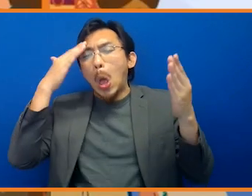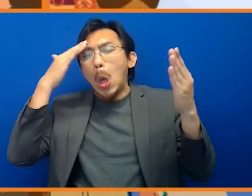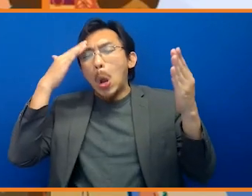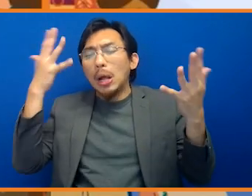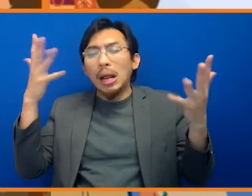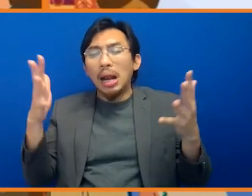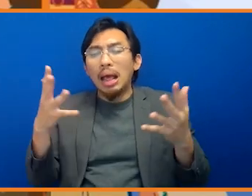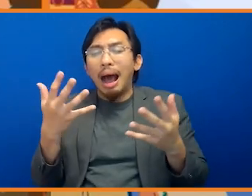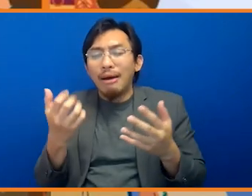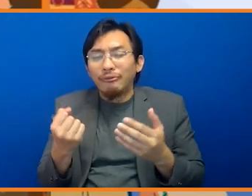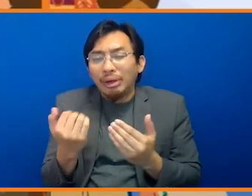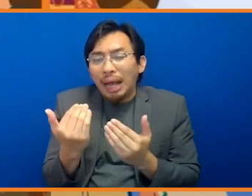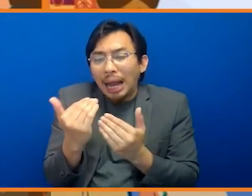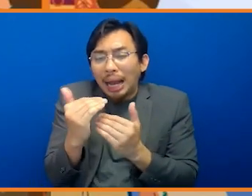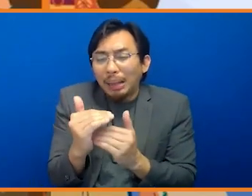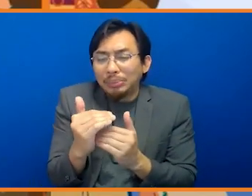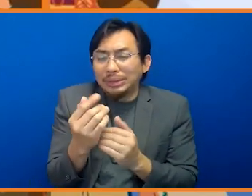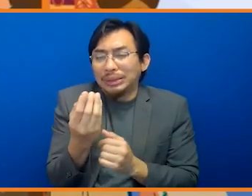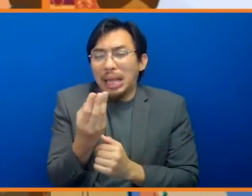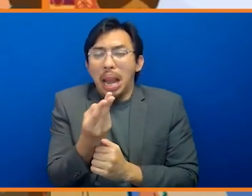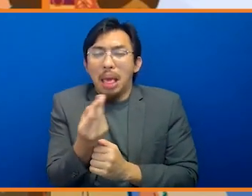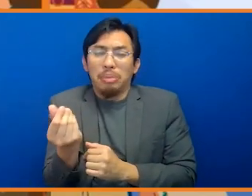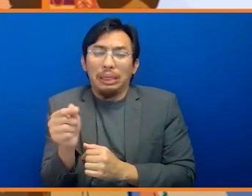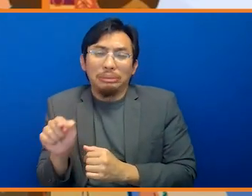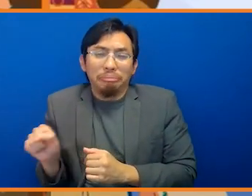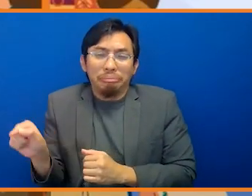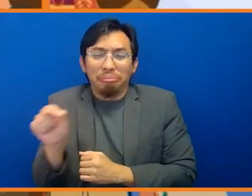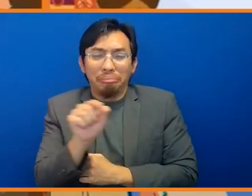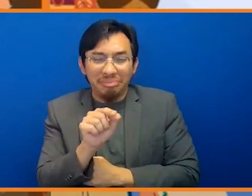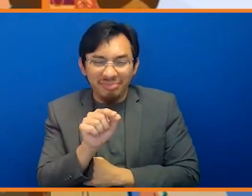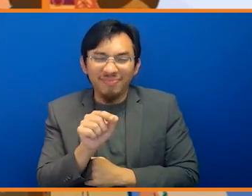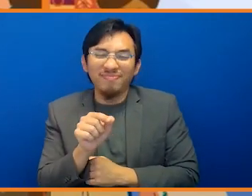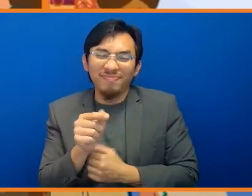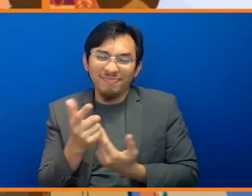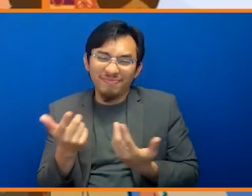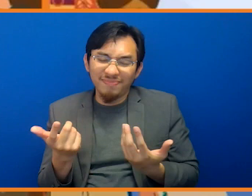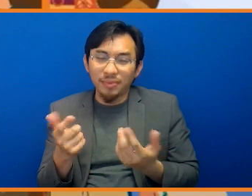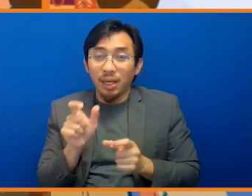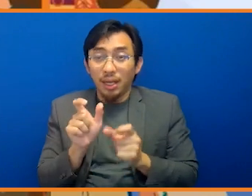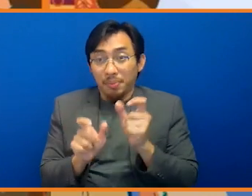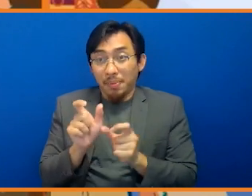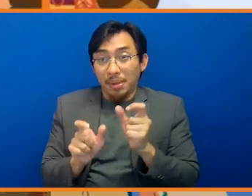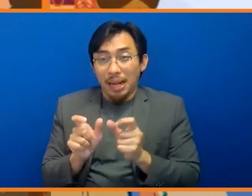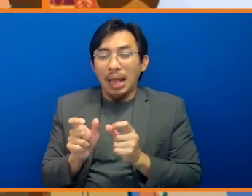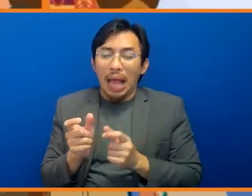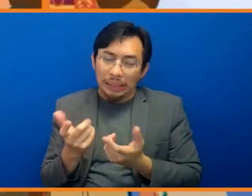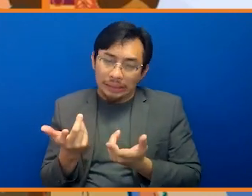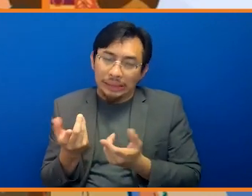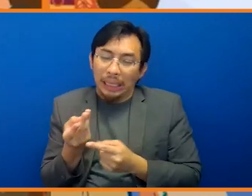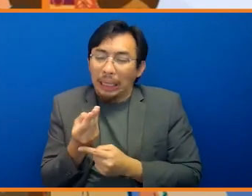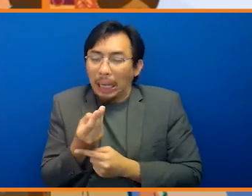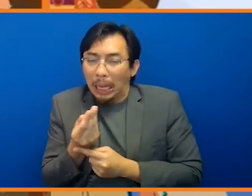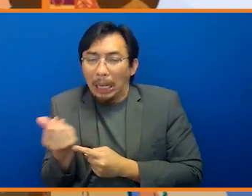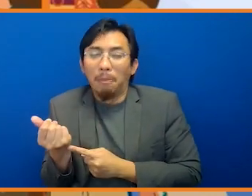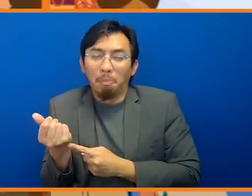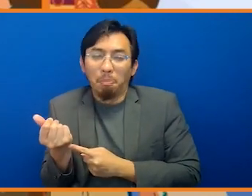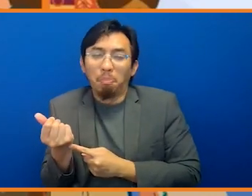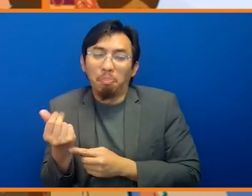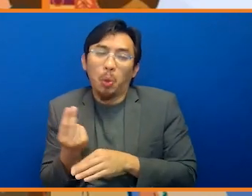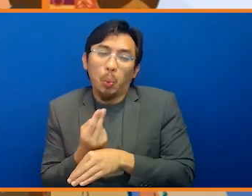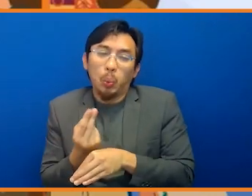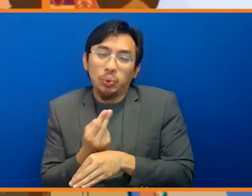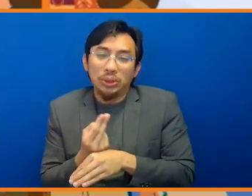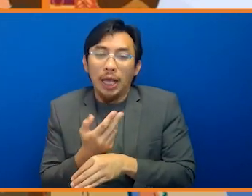little number of users. So would like to increase the numbers of users and also would like to revise